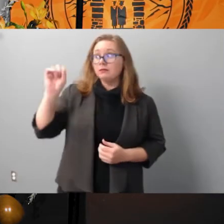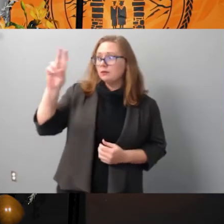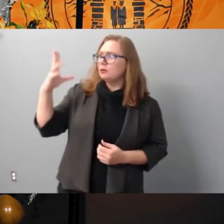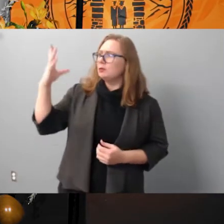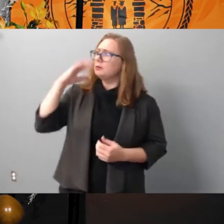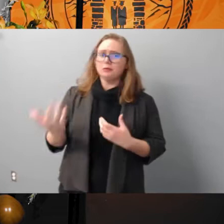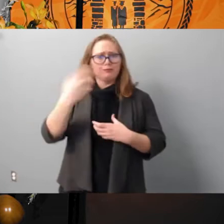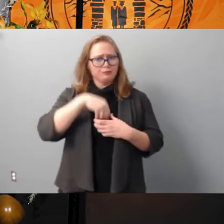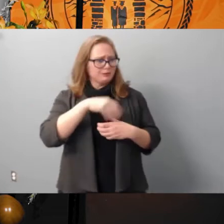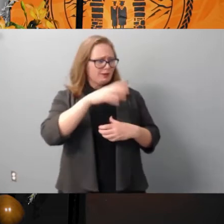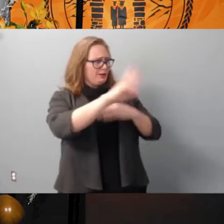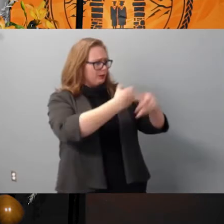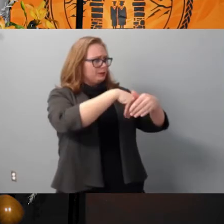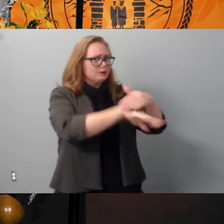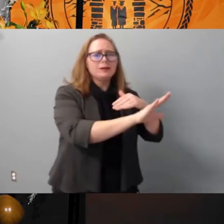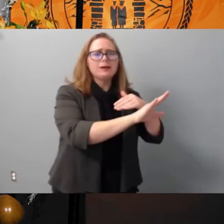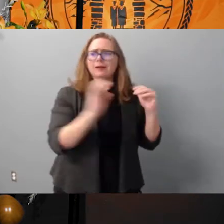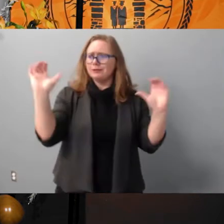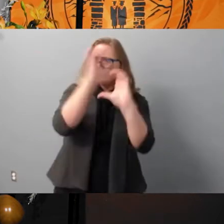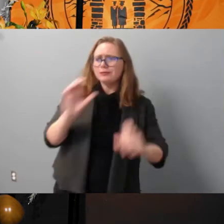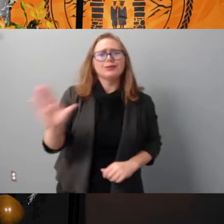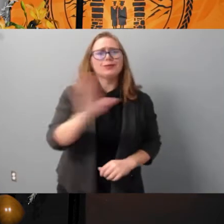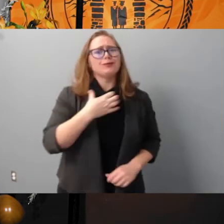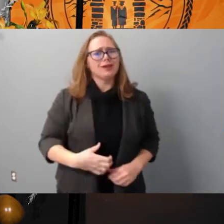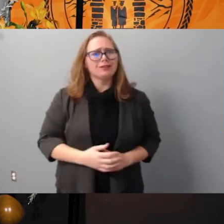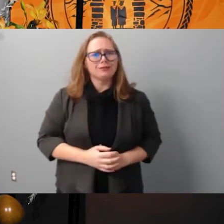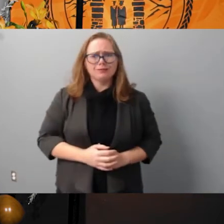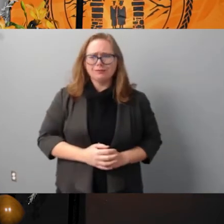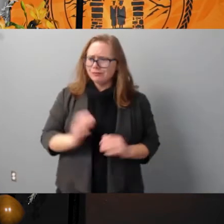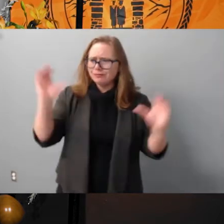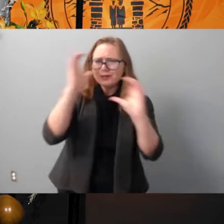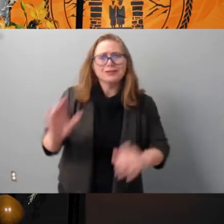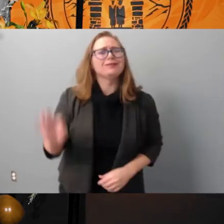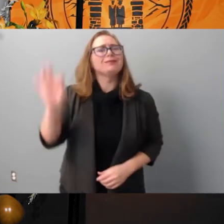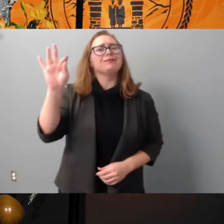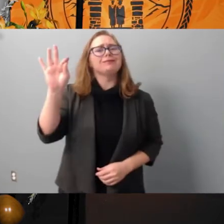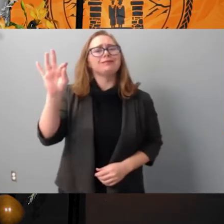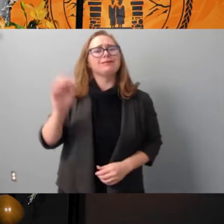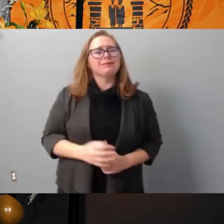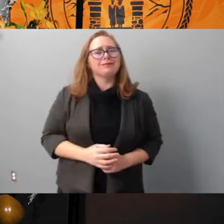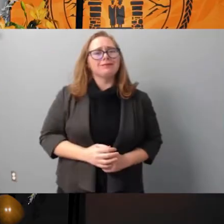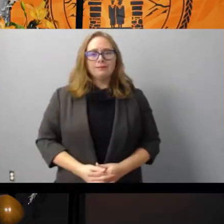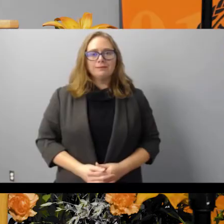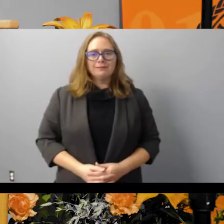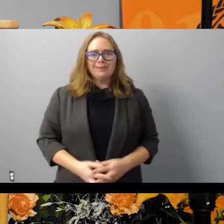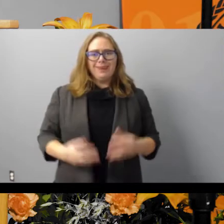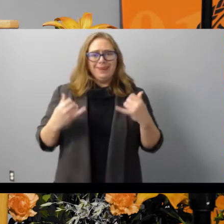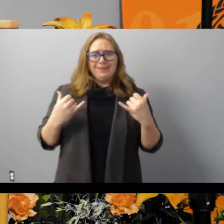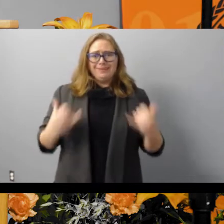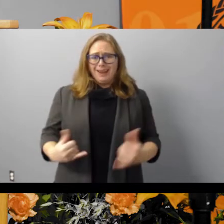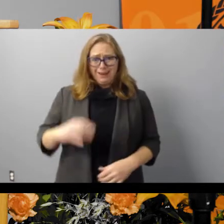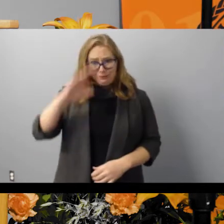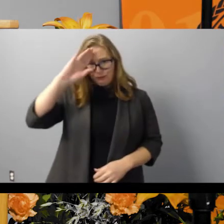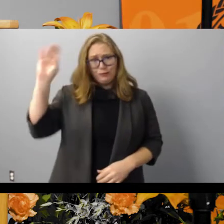at Idaho State University and you take it out into the world and pursue your passion.